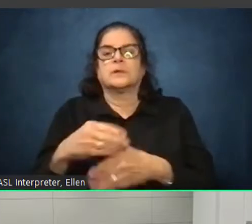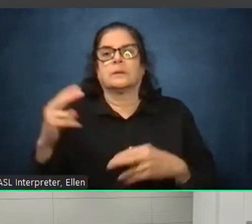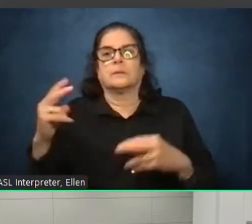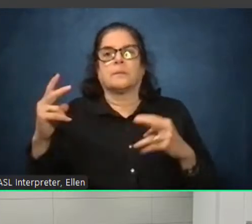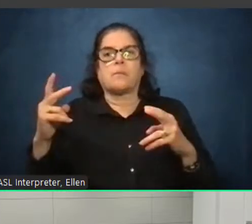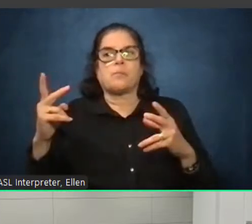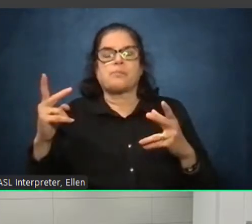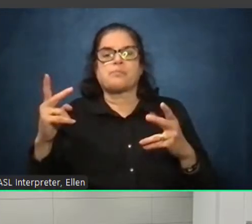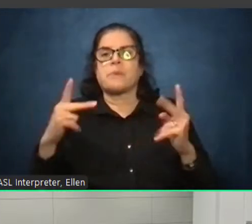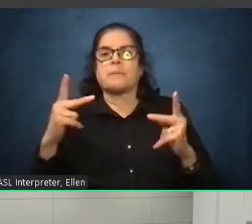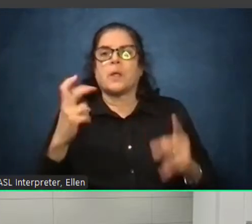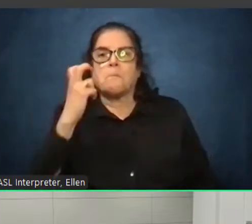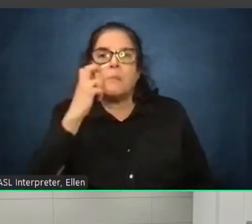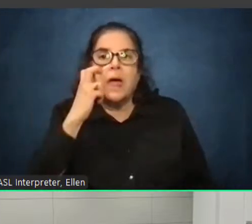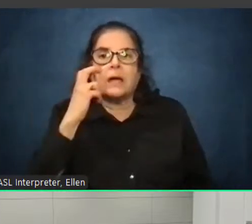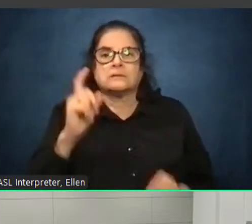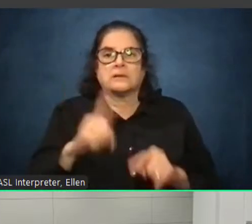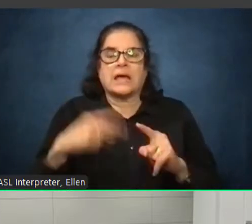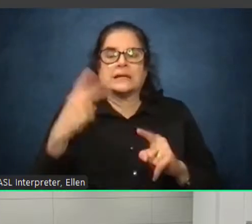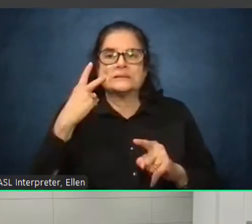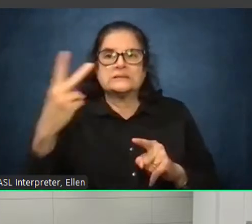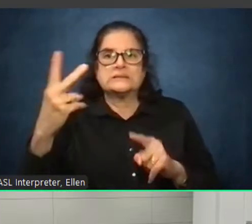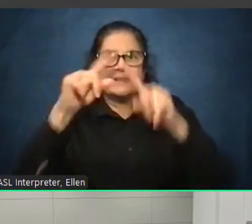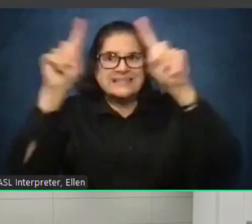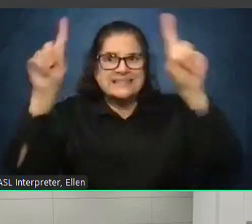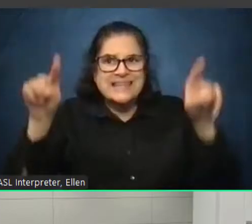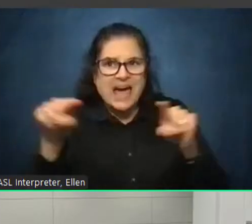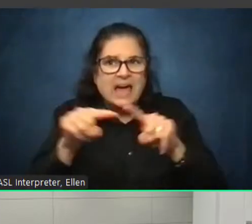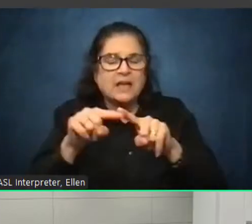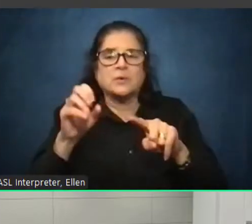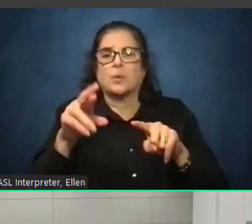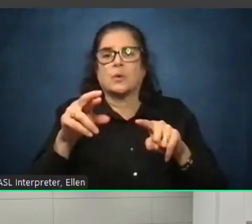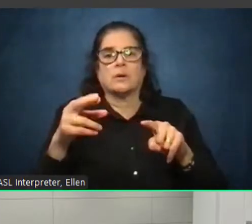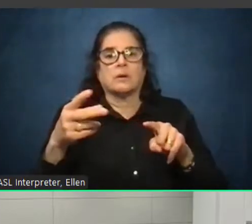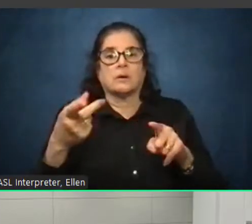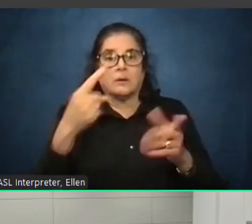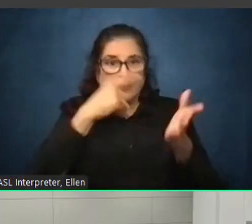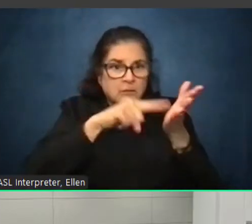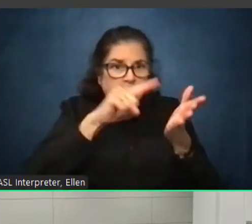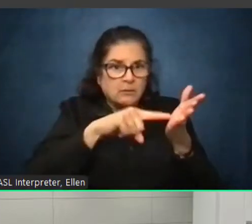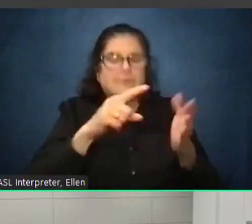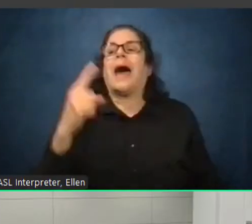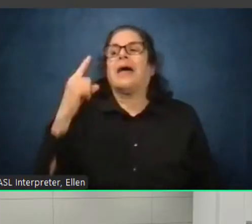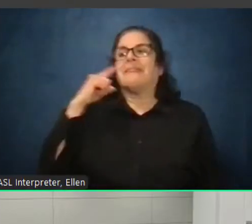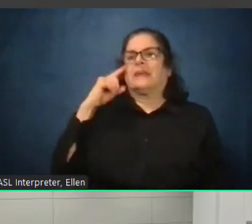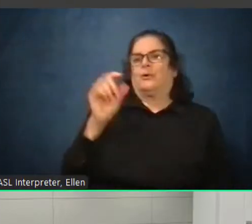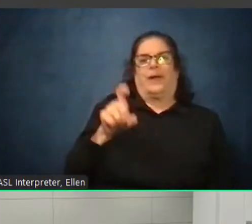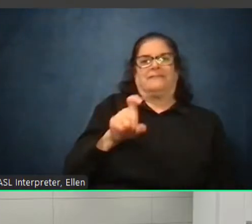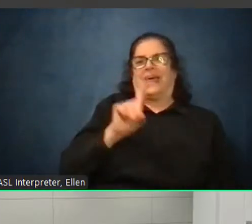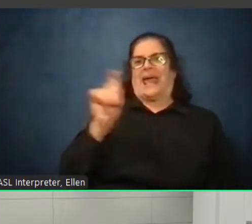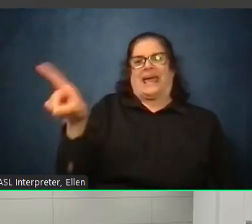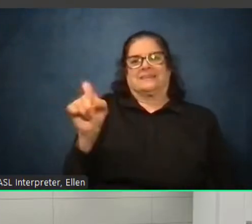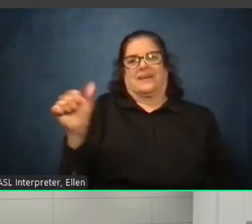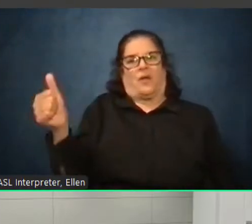sign. Are you guys continuing to look into that, or is that a question for someone else? I think that's a question for someone else.